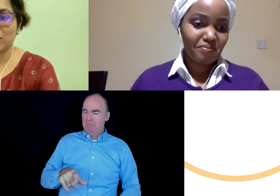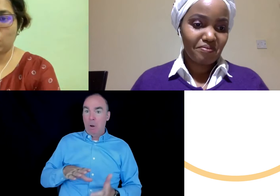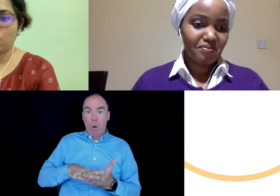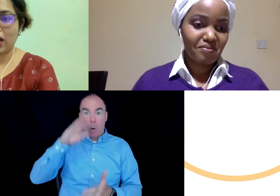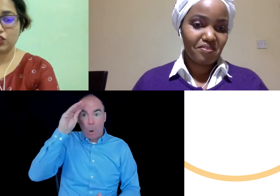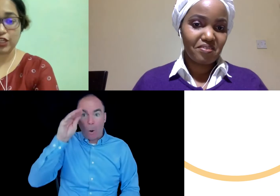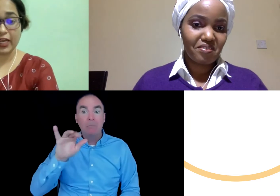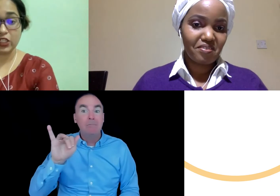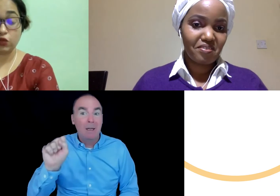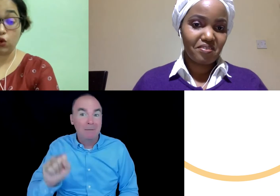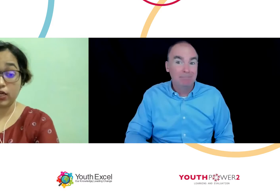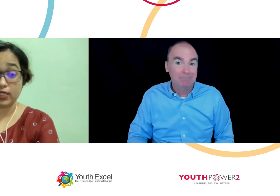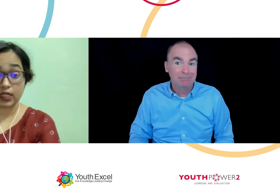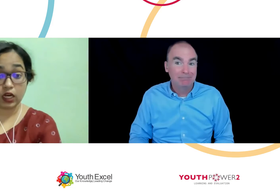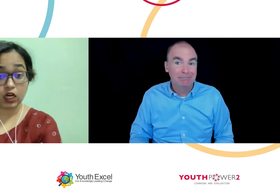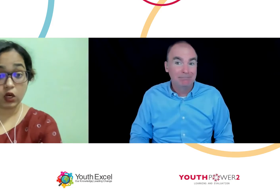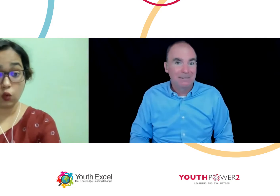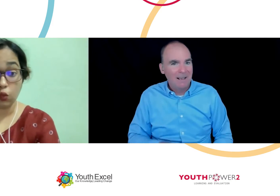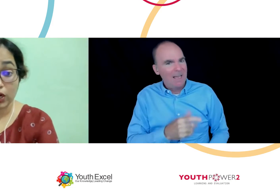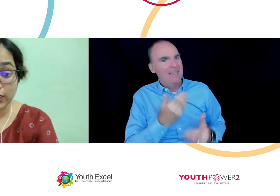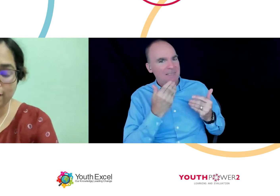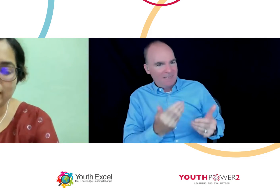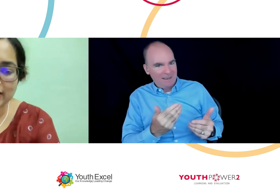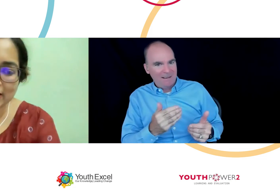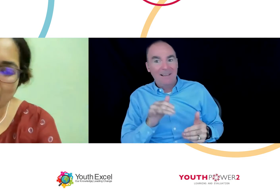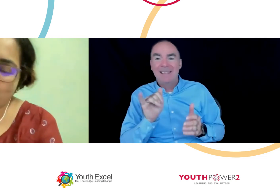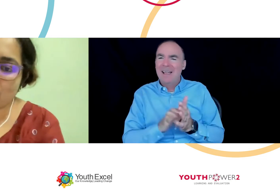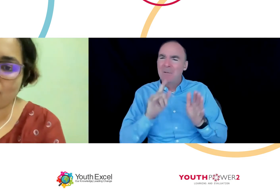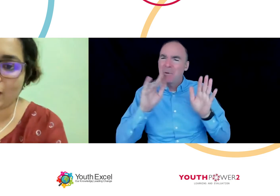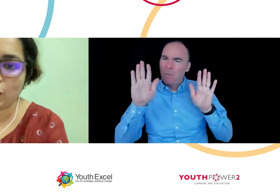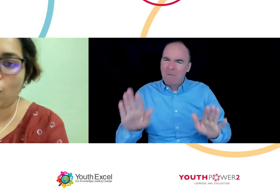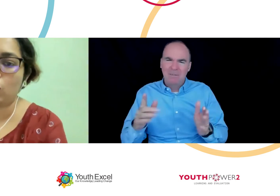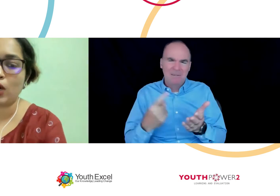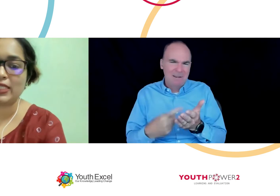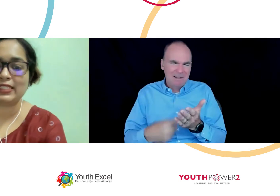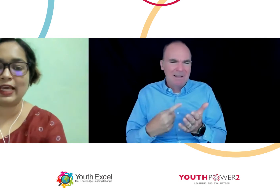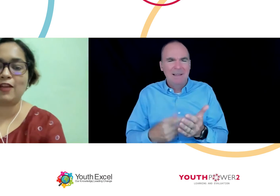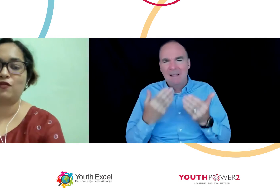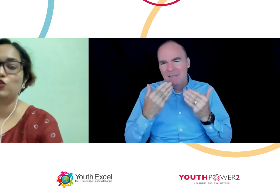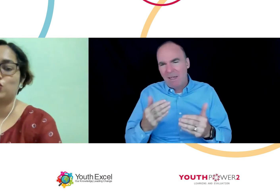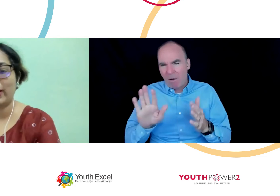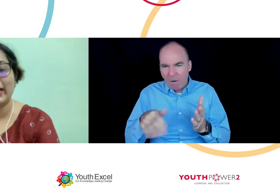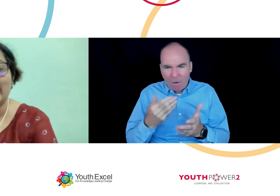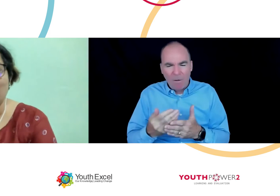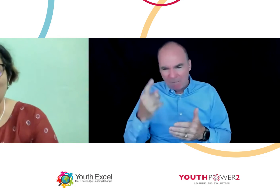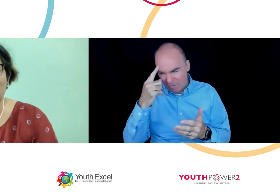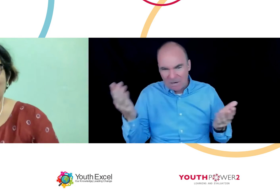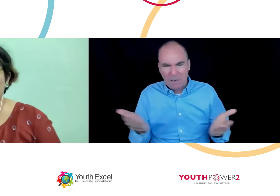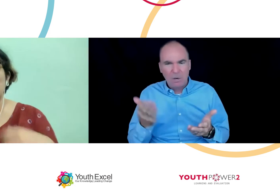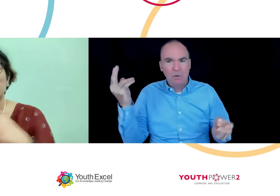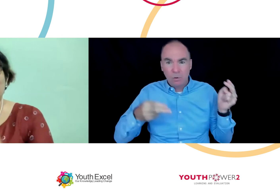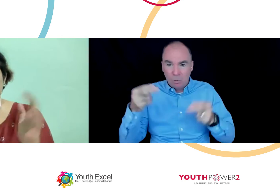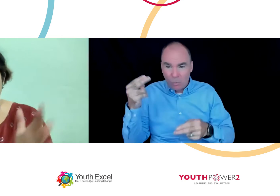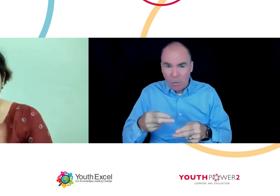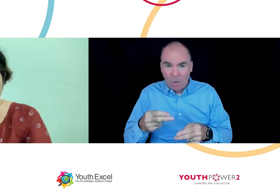Thank you so much. It was a wonderful discussion. Thank you all once again for joining. This